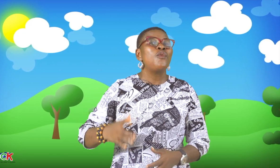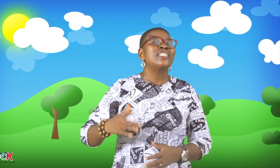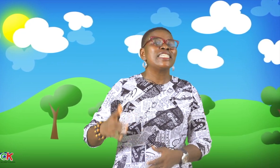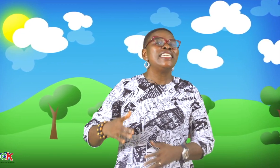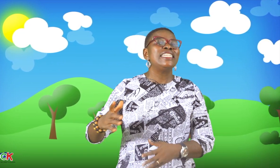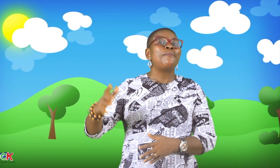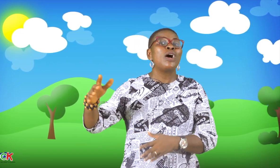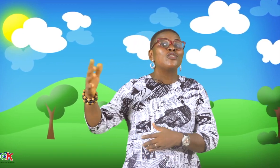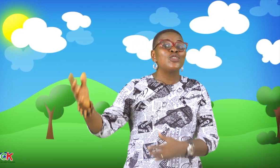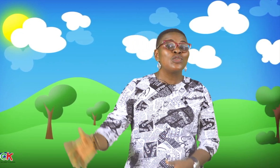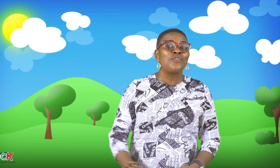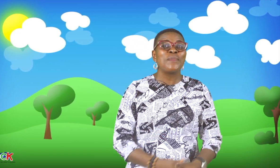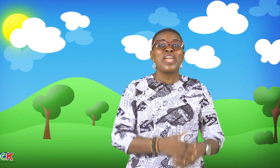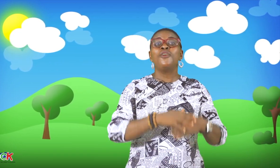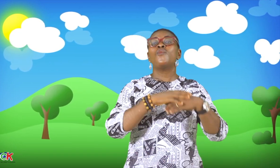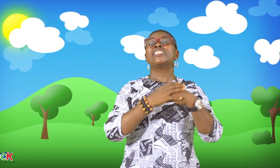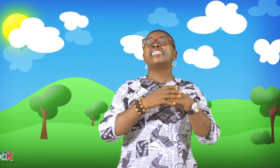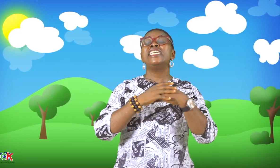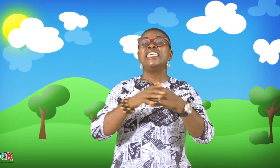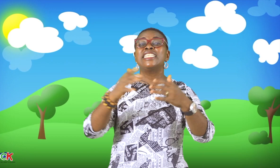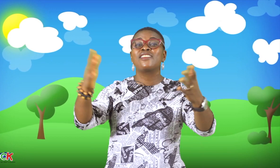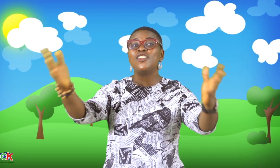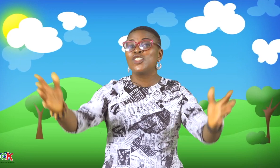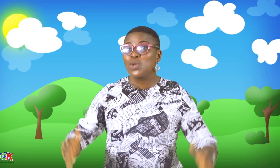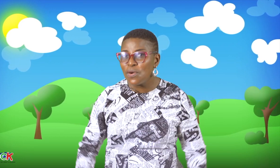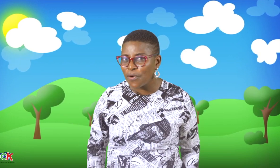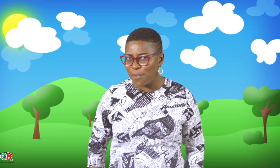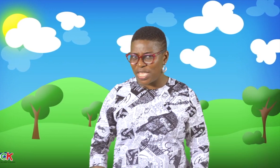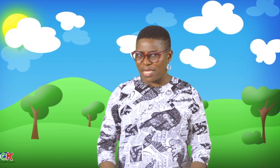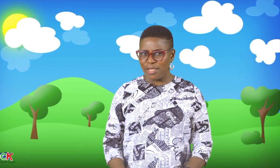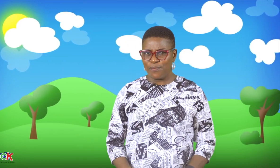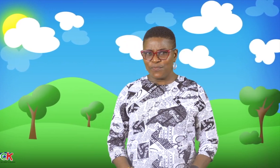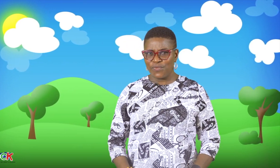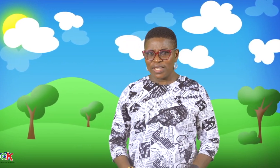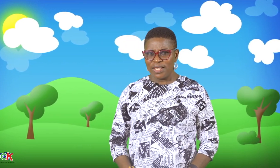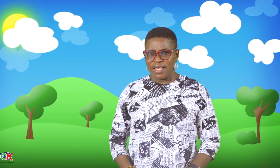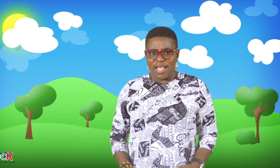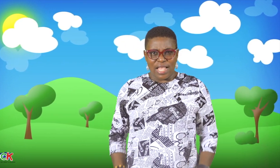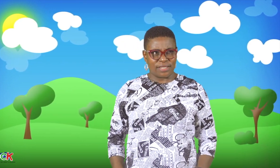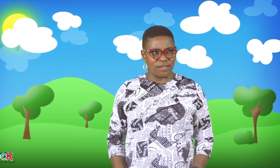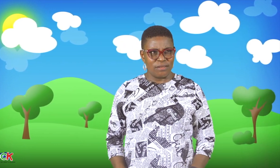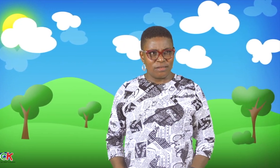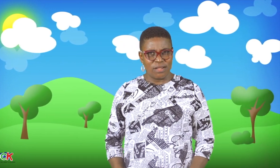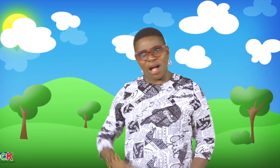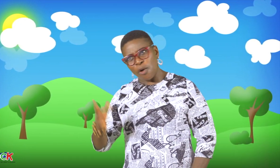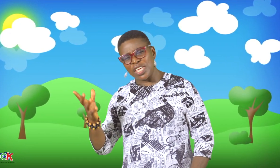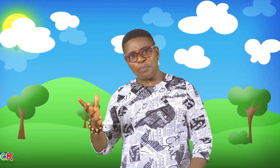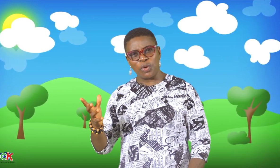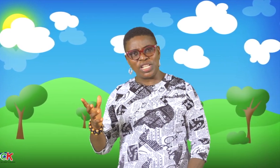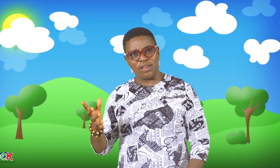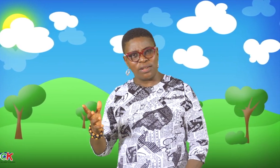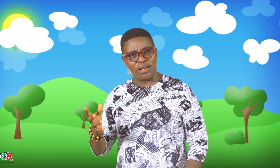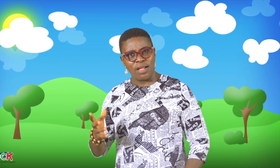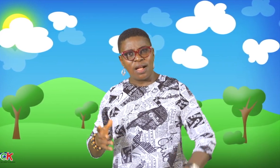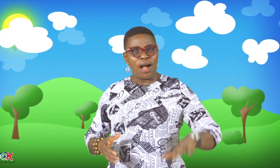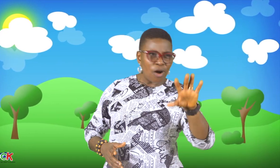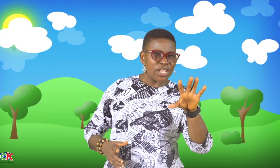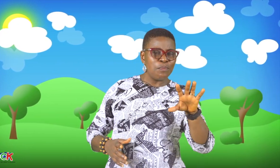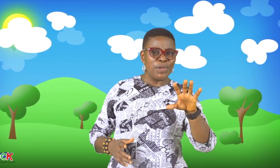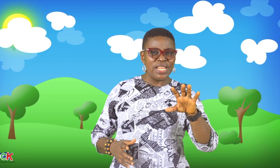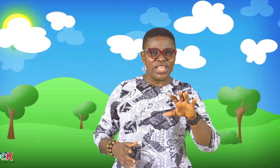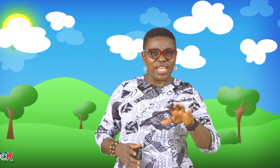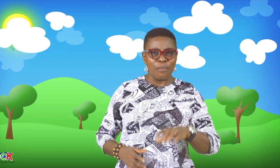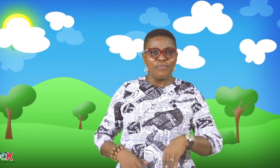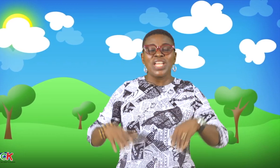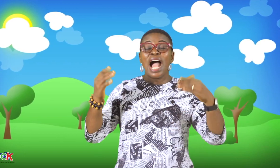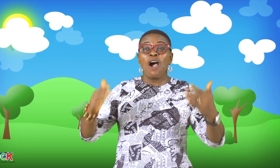I know what he is about to do for me. I know what he is going to do for me. And so I'll keep holding on. I'll